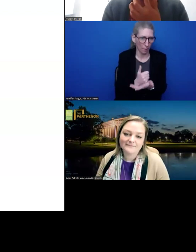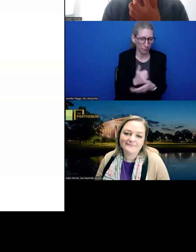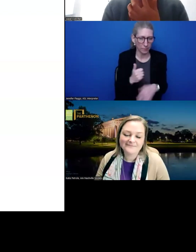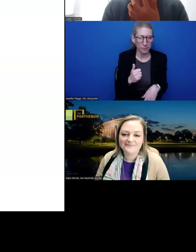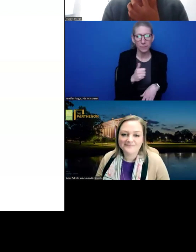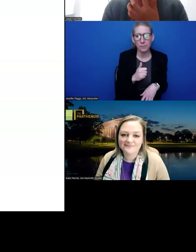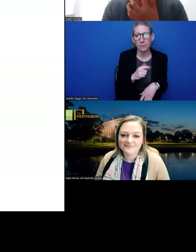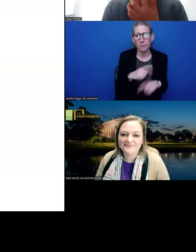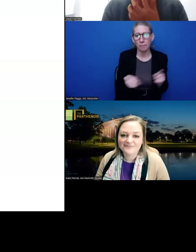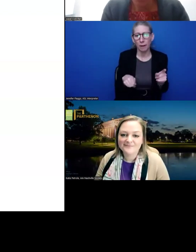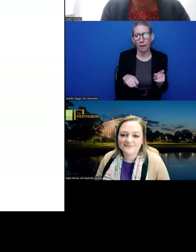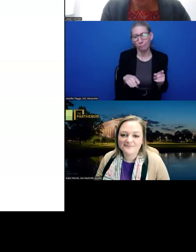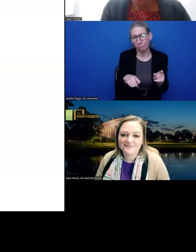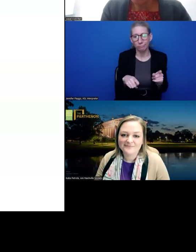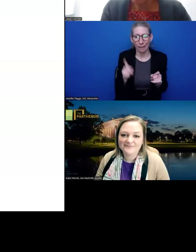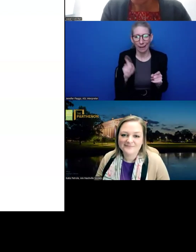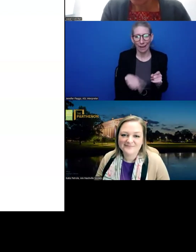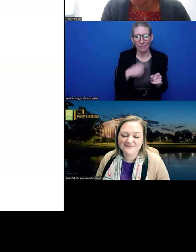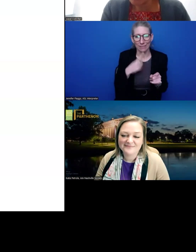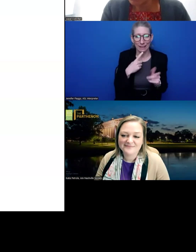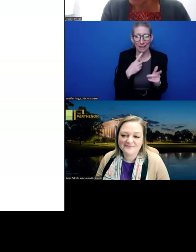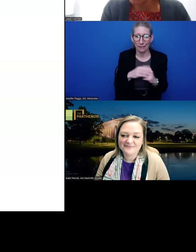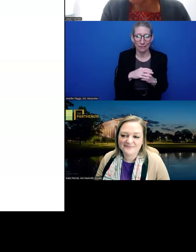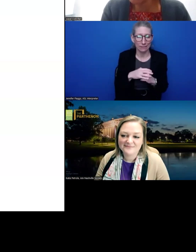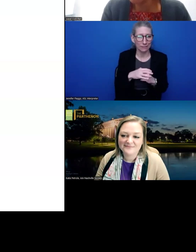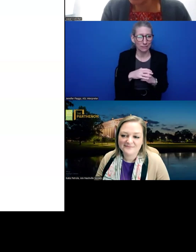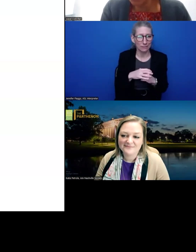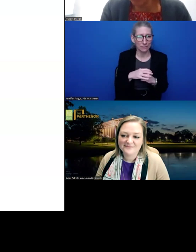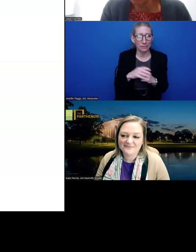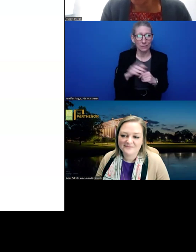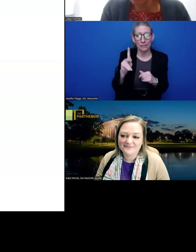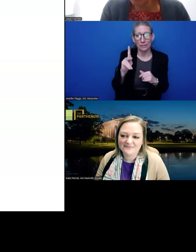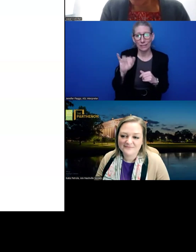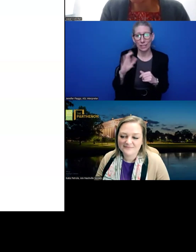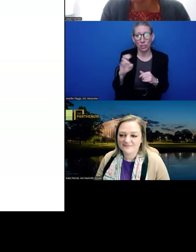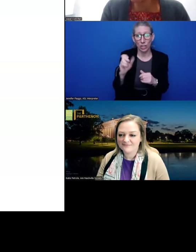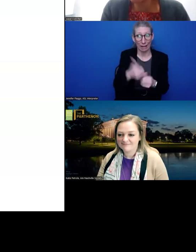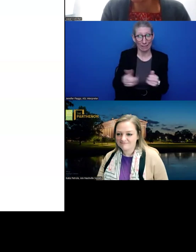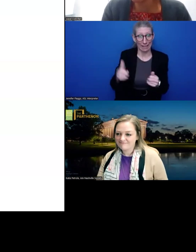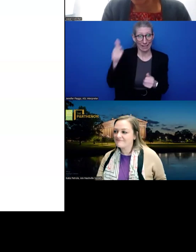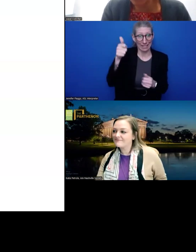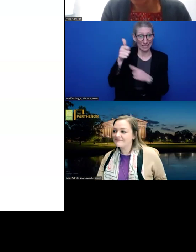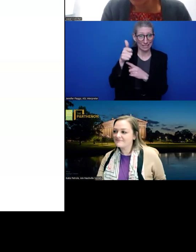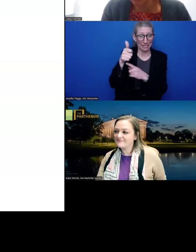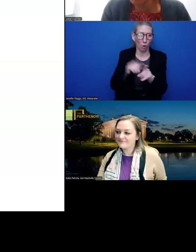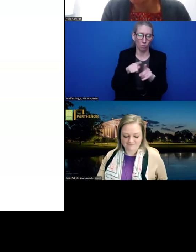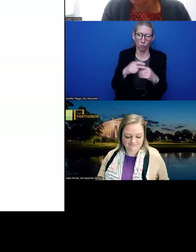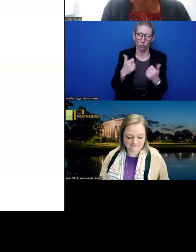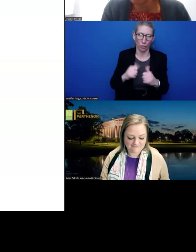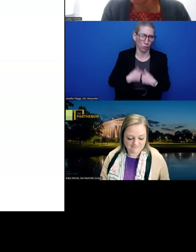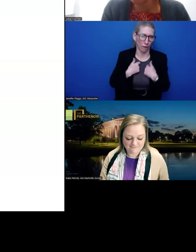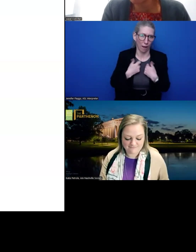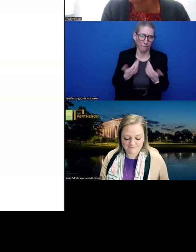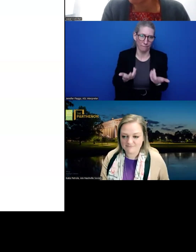I have to say that K'iche' elite also were trying to survive the colonial